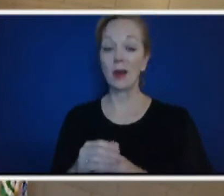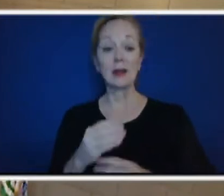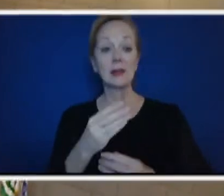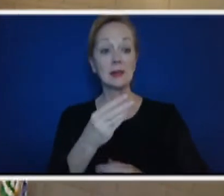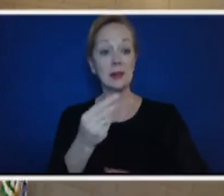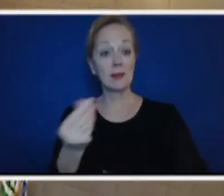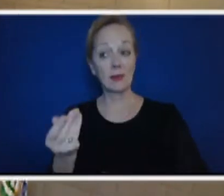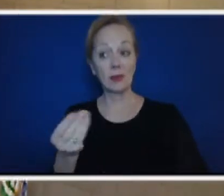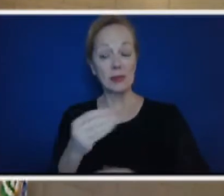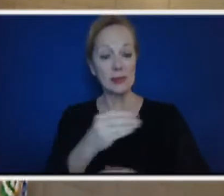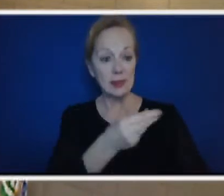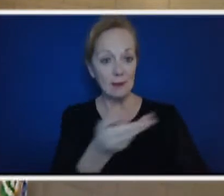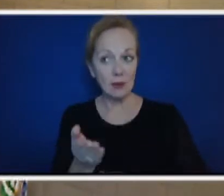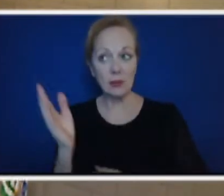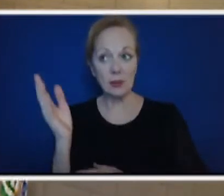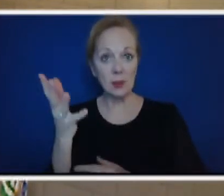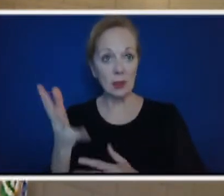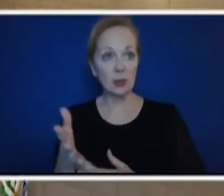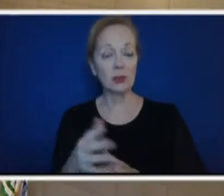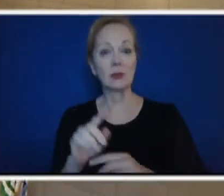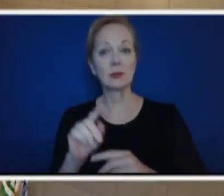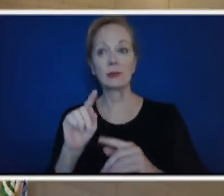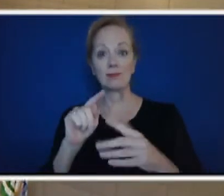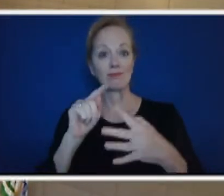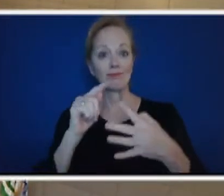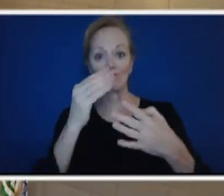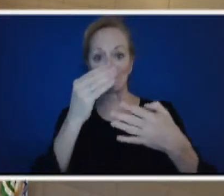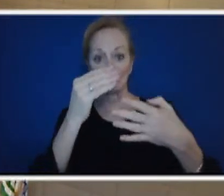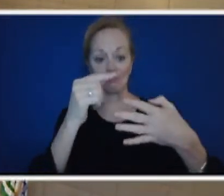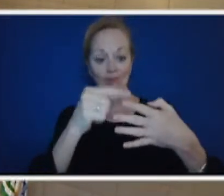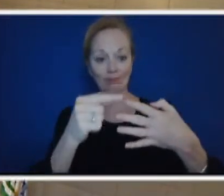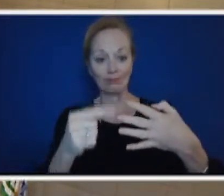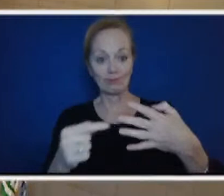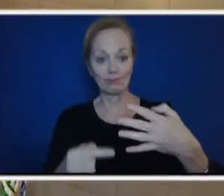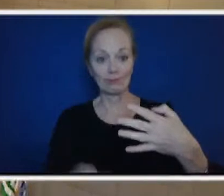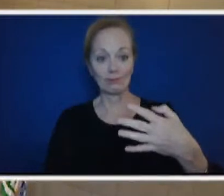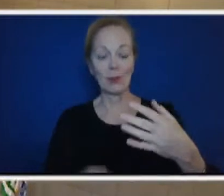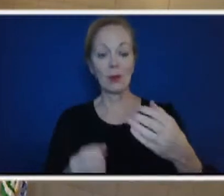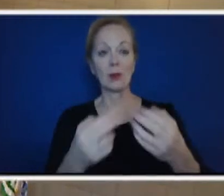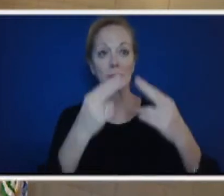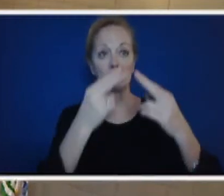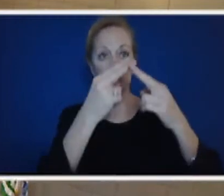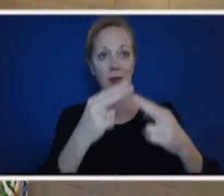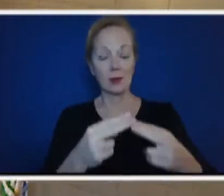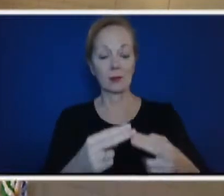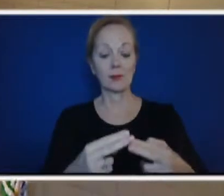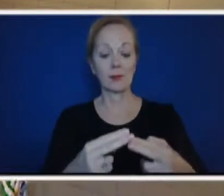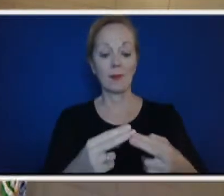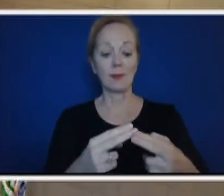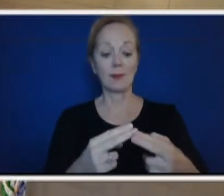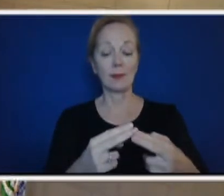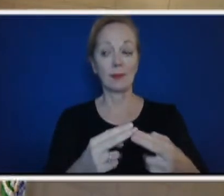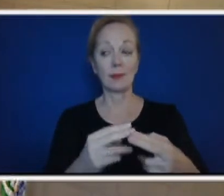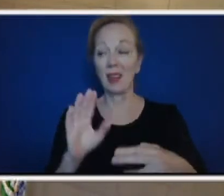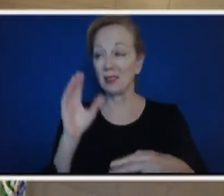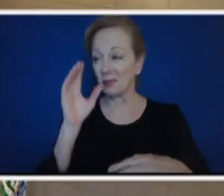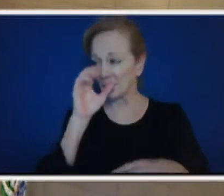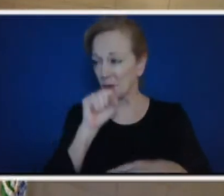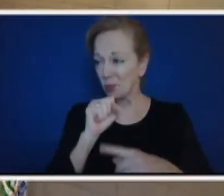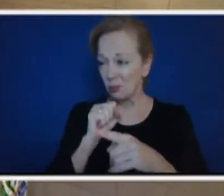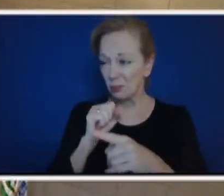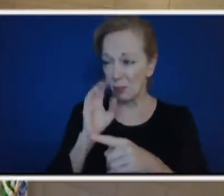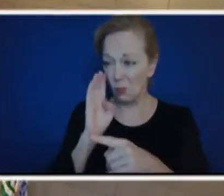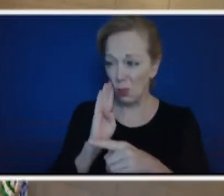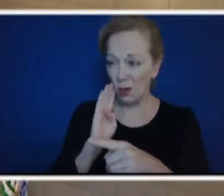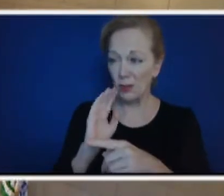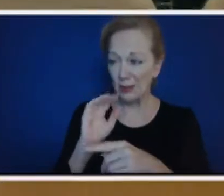for Colin Brown, Brittany Lenz, Megan Ledbetter, Skylar White, and Matt Mendel. Mr. Brown, I assume you'll be portioning up the 10